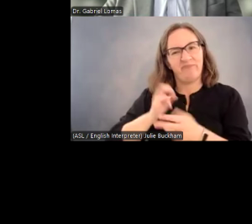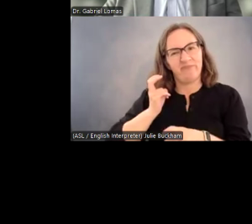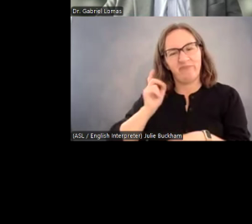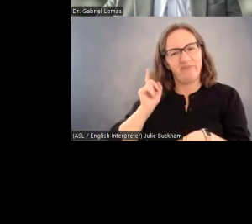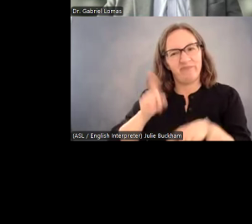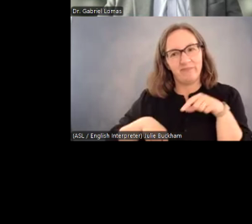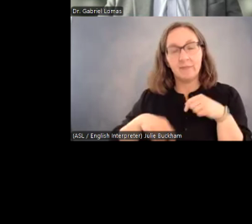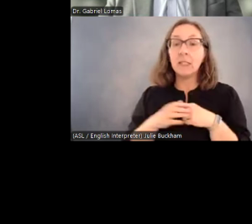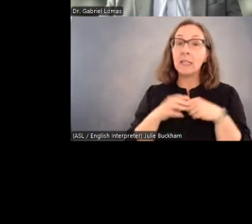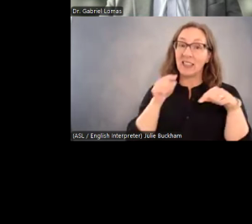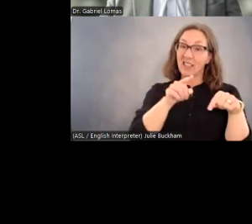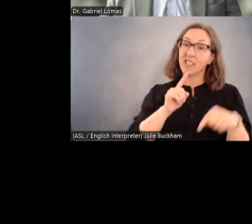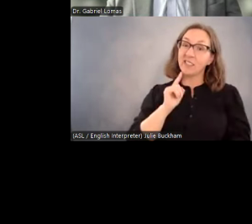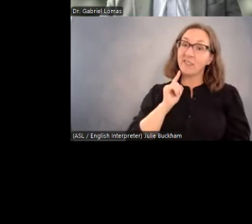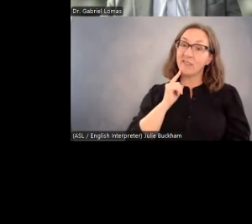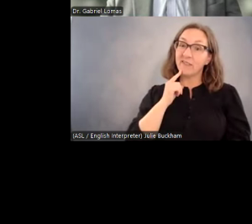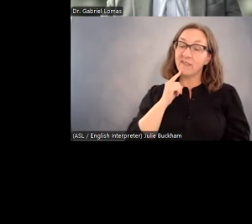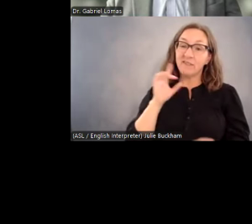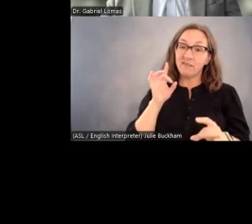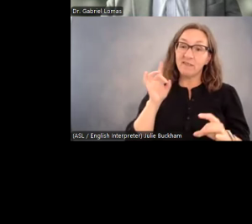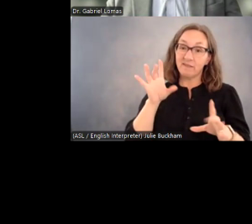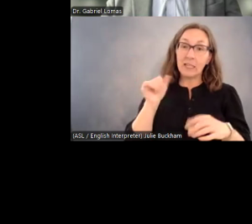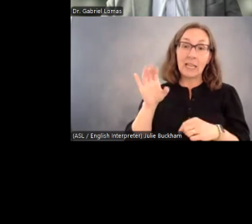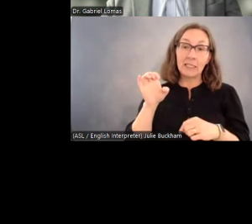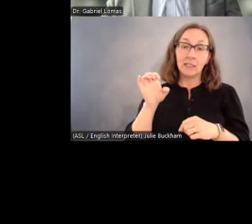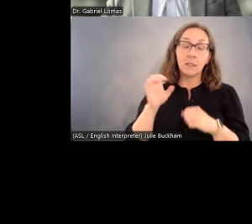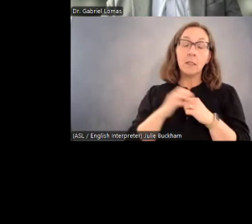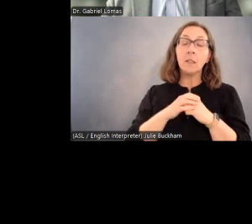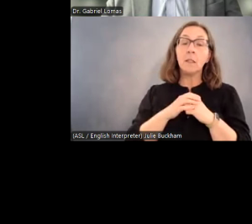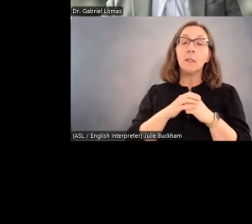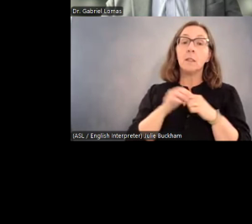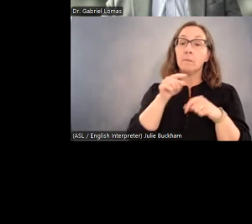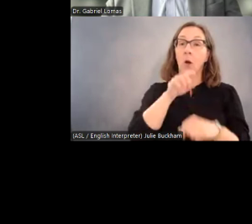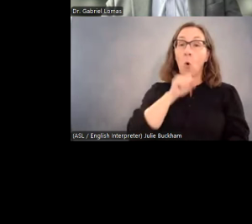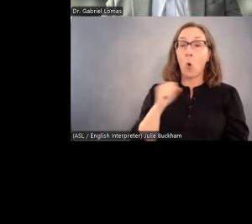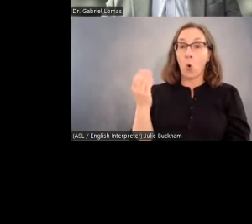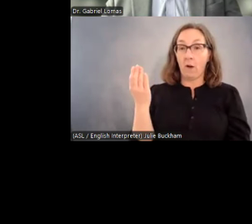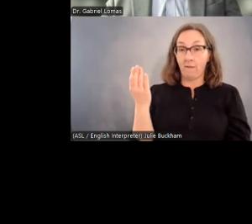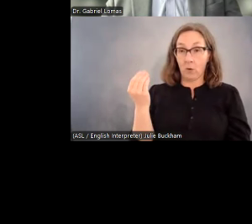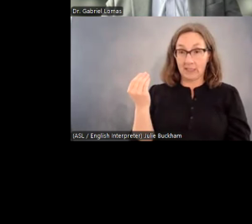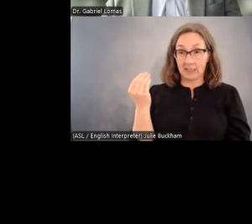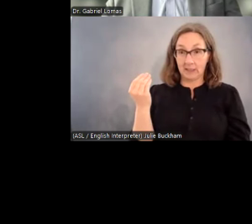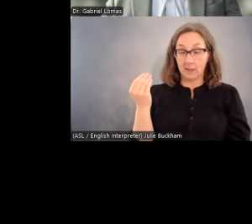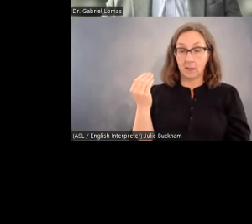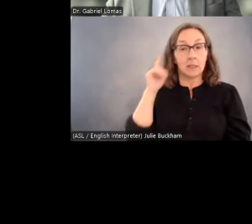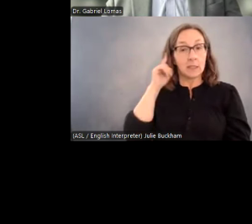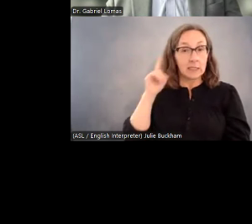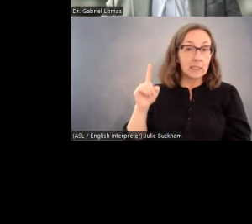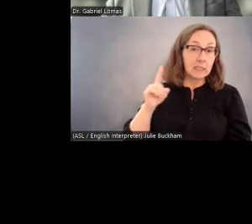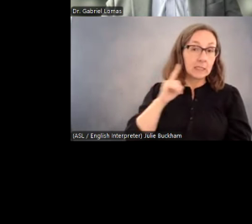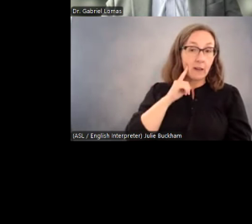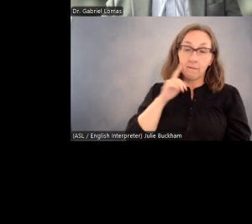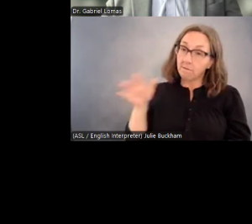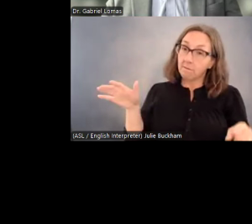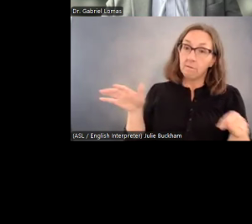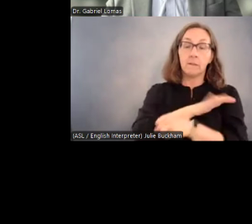of the most extreme cases that I've ever worked with. This individual was 14, profoundly deaf,